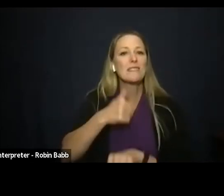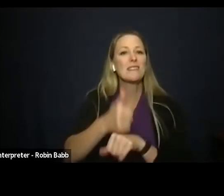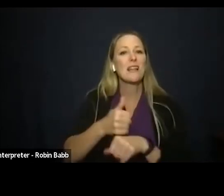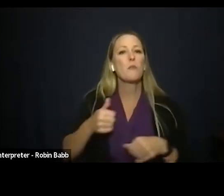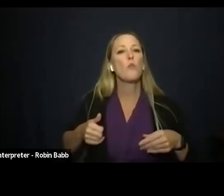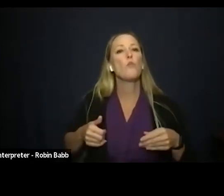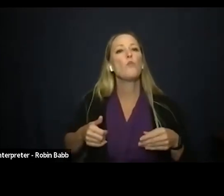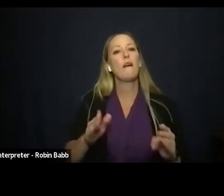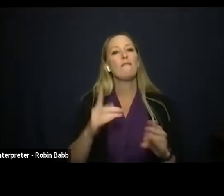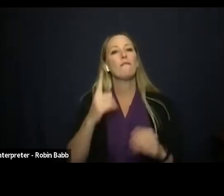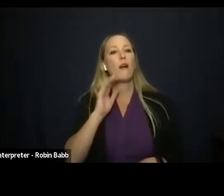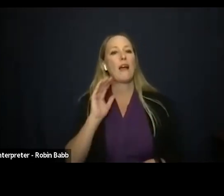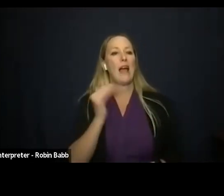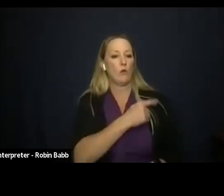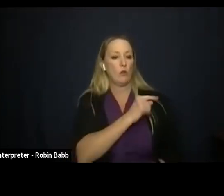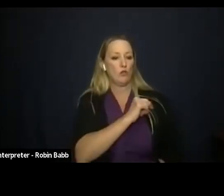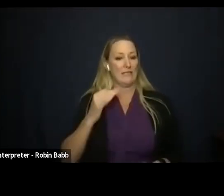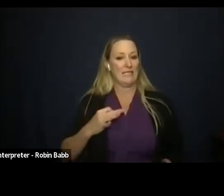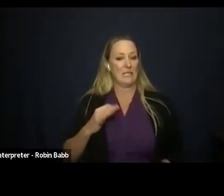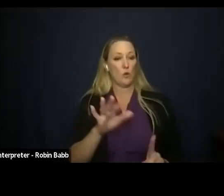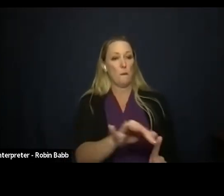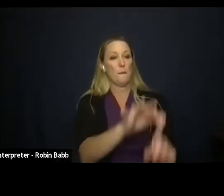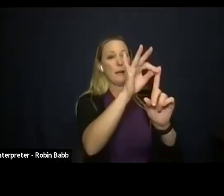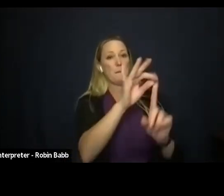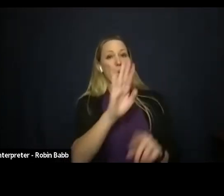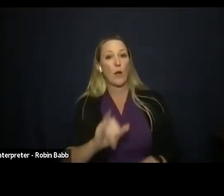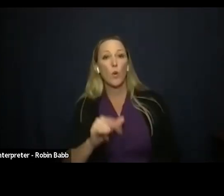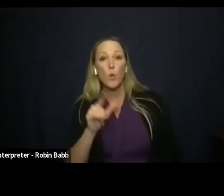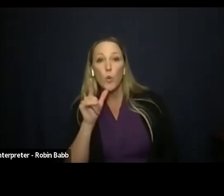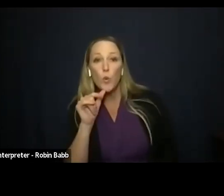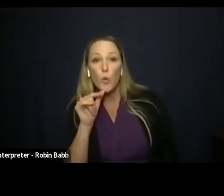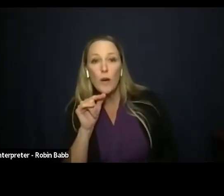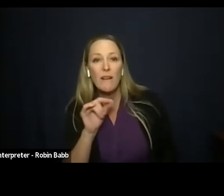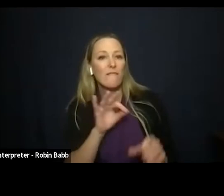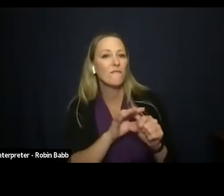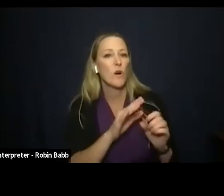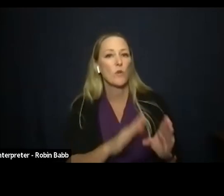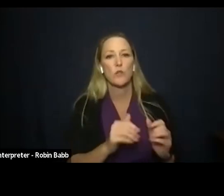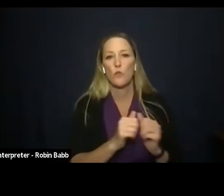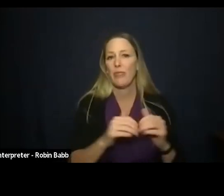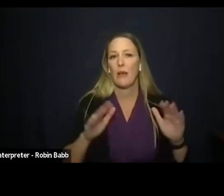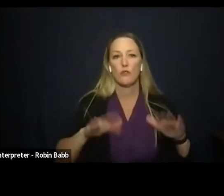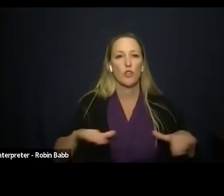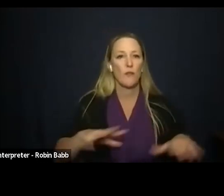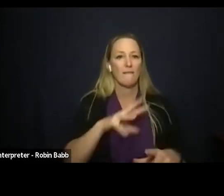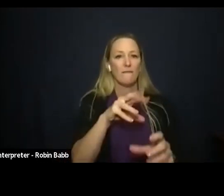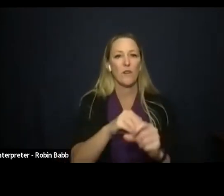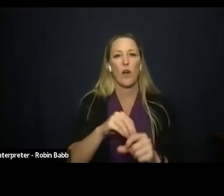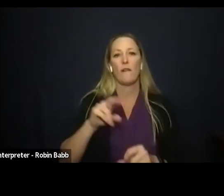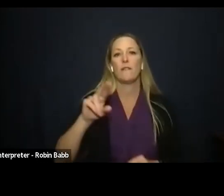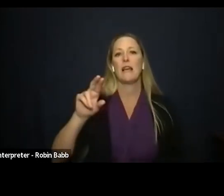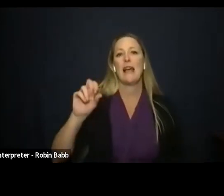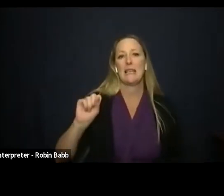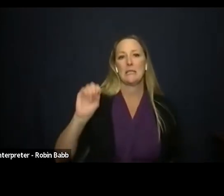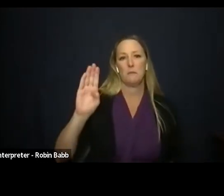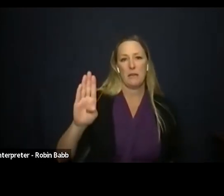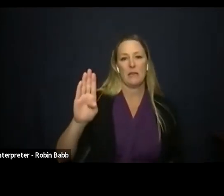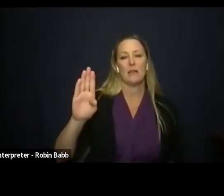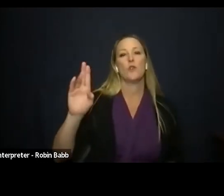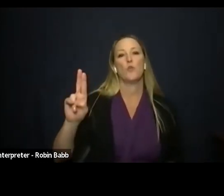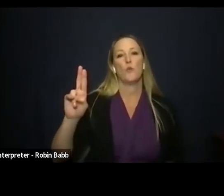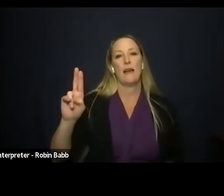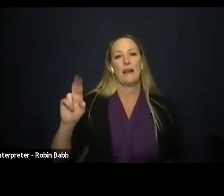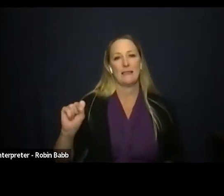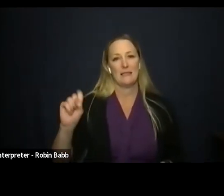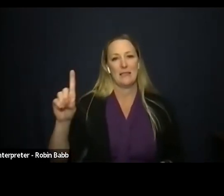trustees to be chosen largely by voters who do not have children at usbusd so please support a map that keeps the east side and